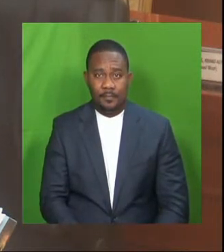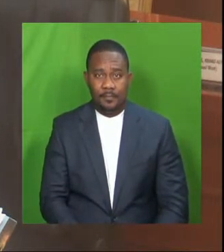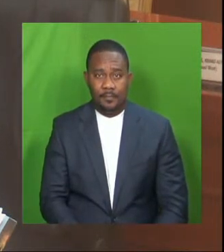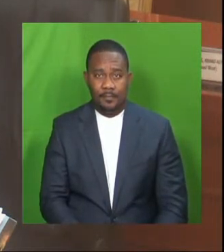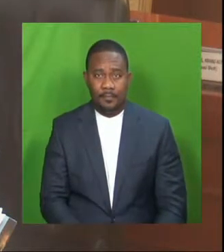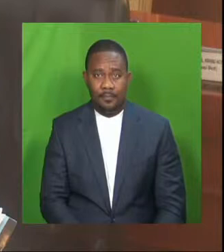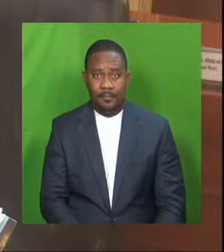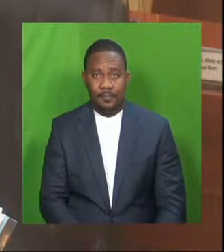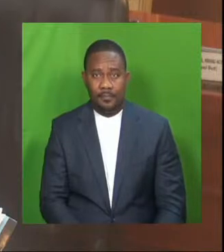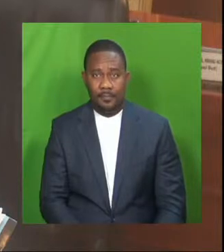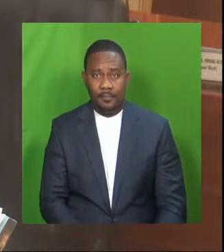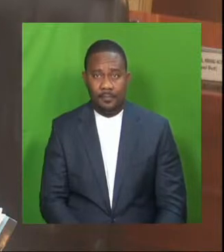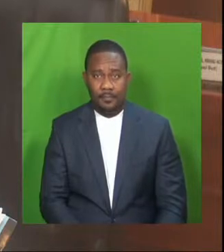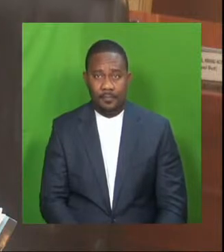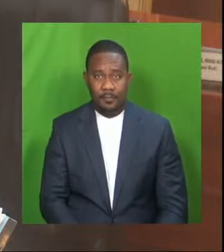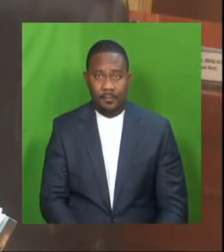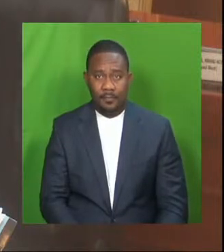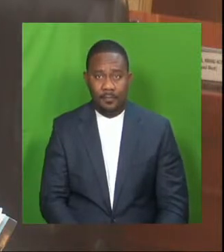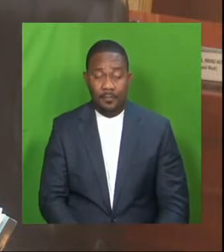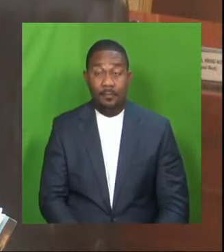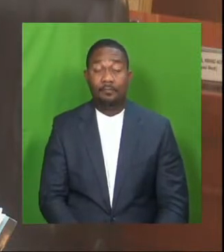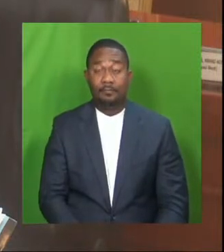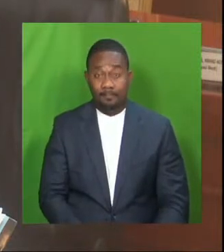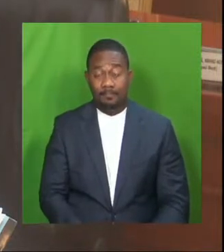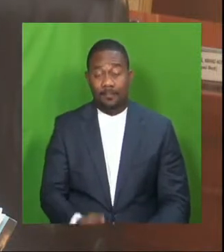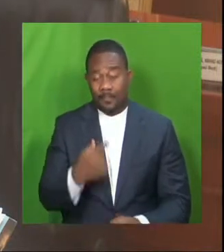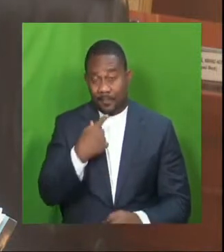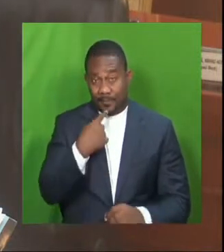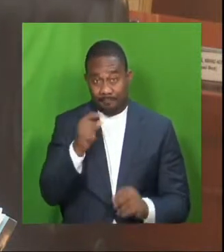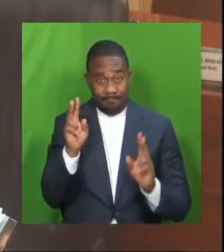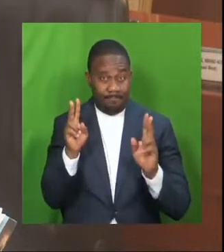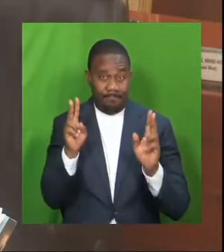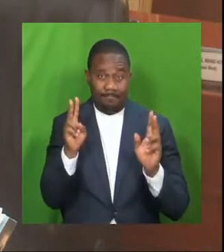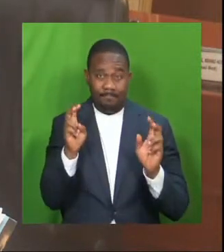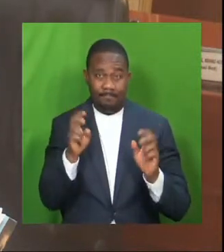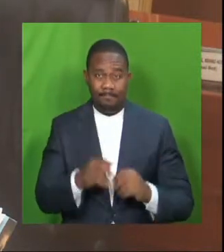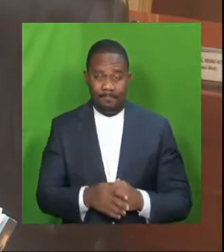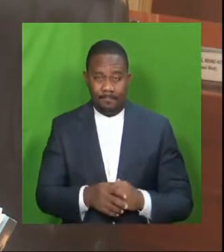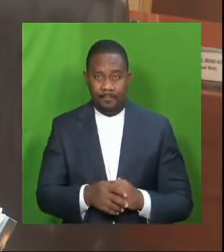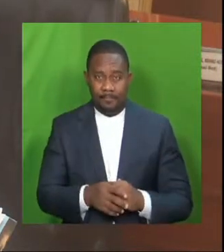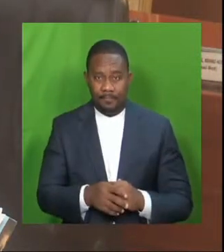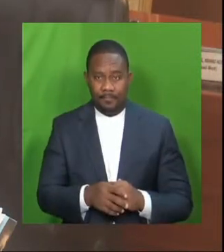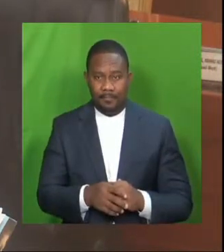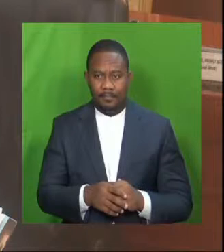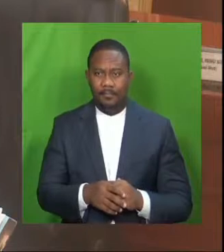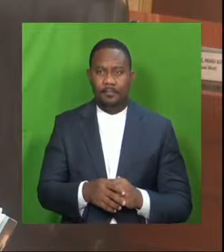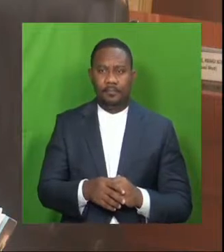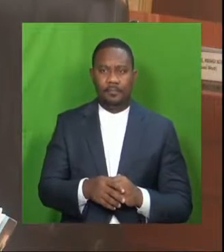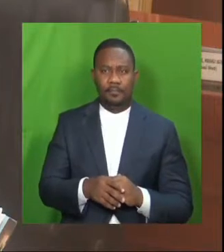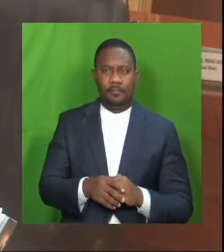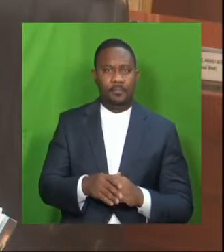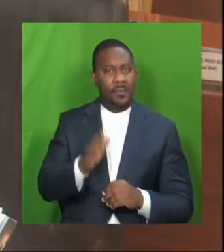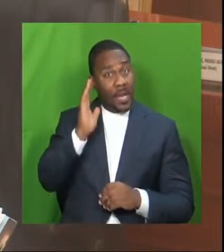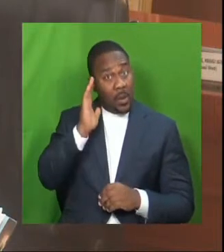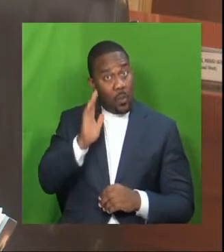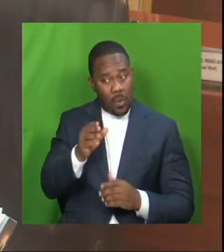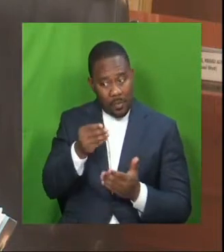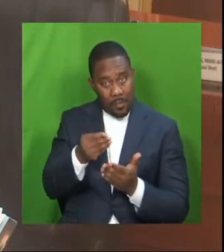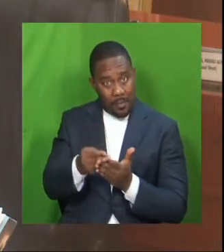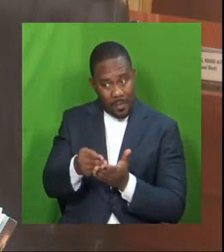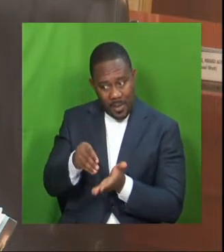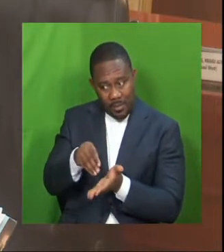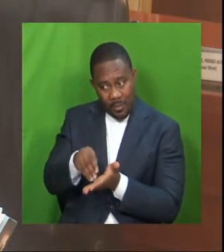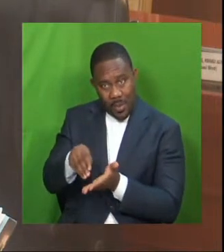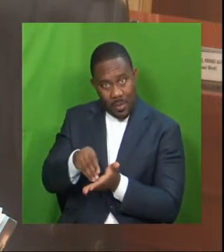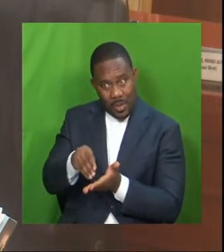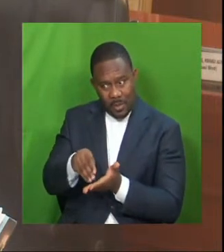of the Constitution 1. It provides, there shall be paid into the contingency fund